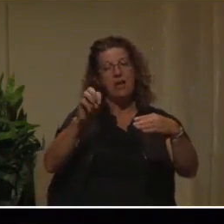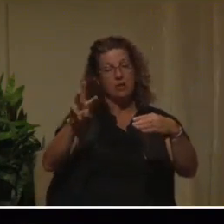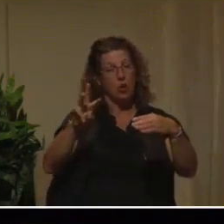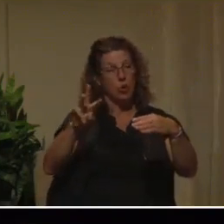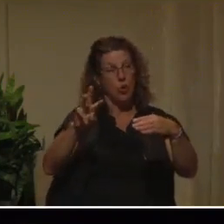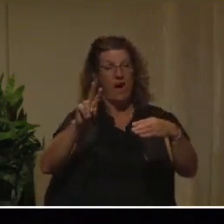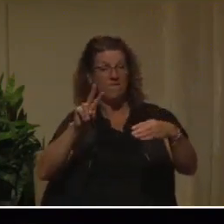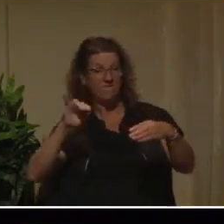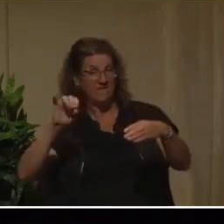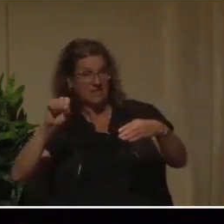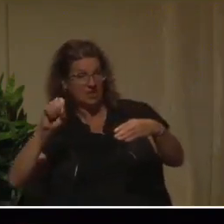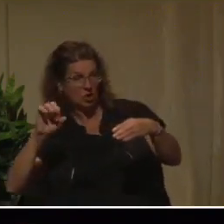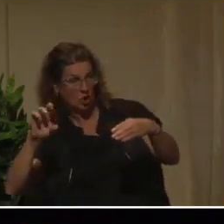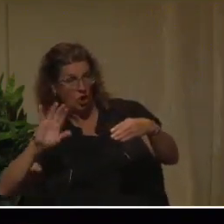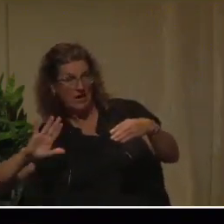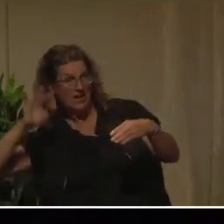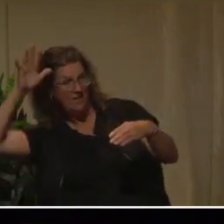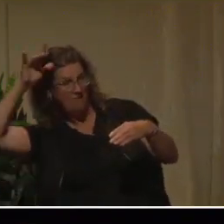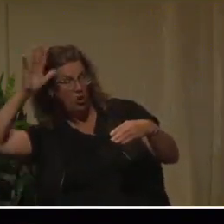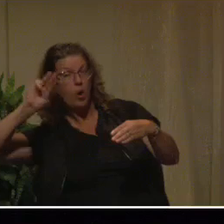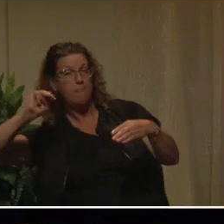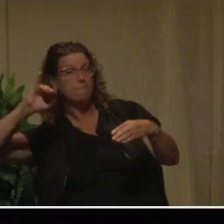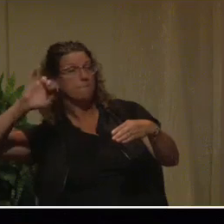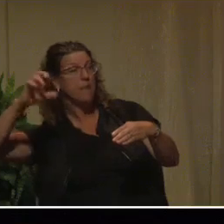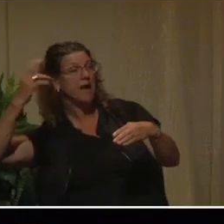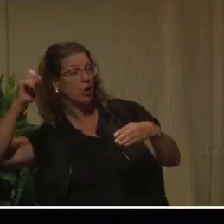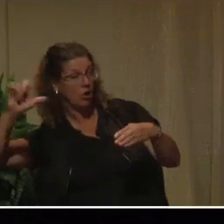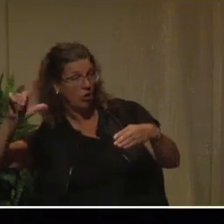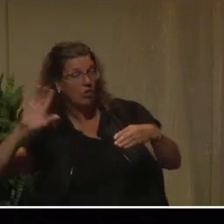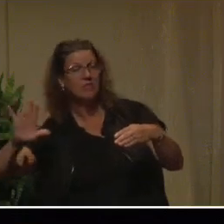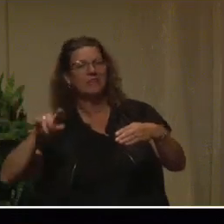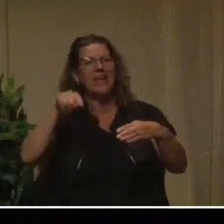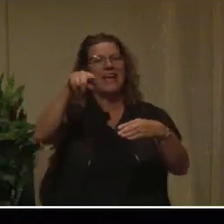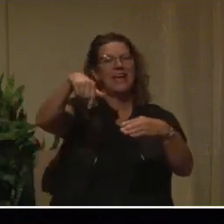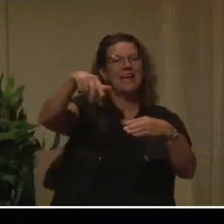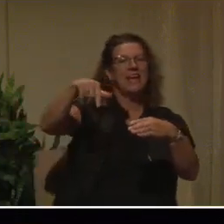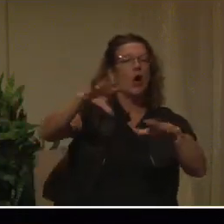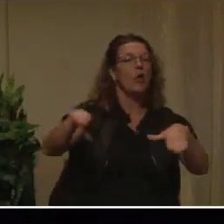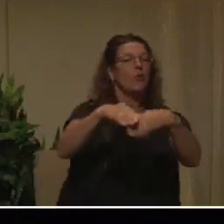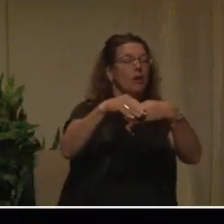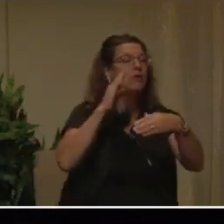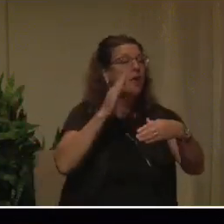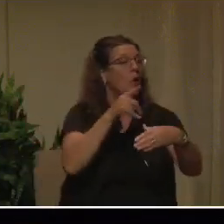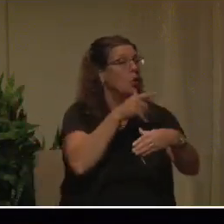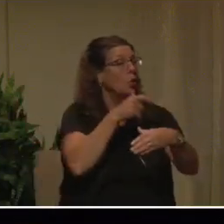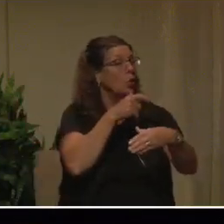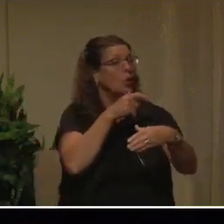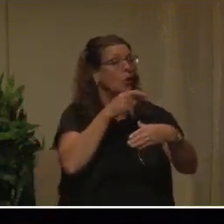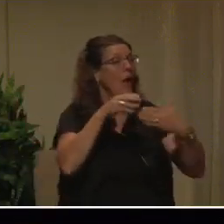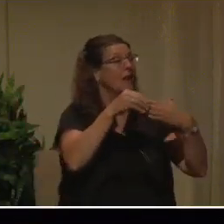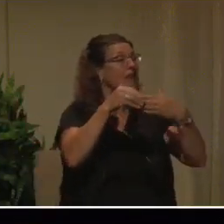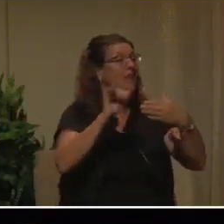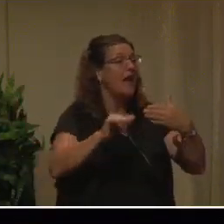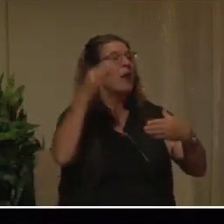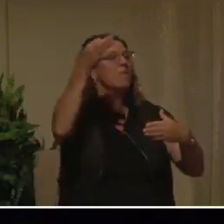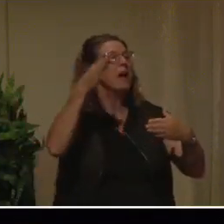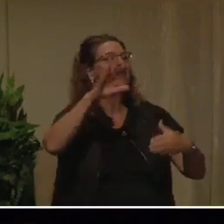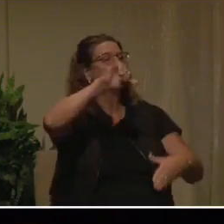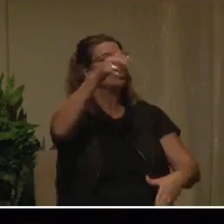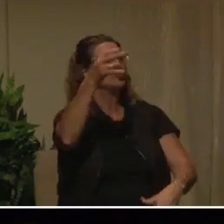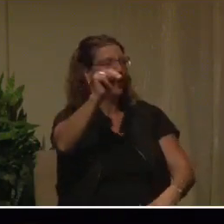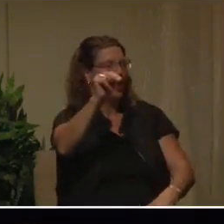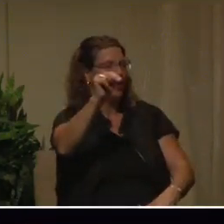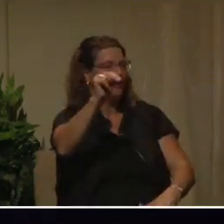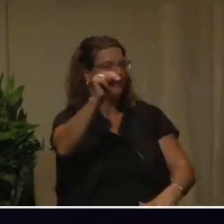getting married, and they are getting married by their grandfather, Pastor John. So we congratulate them